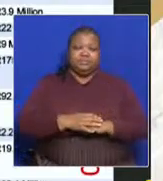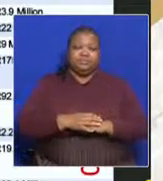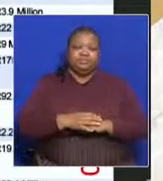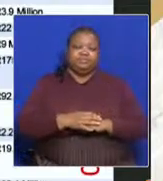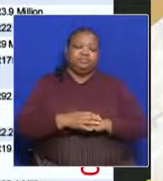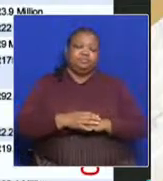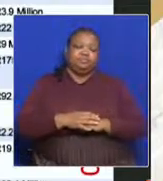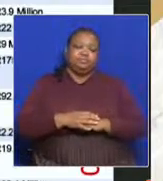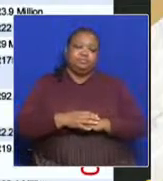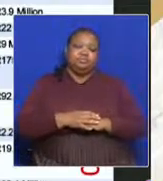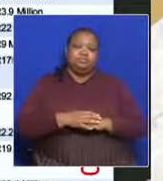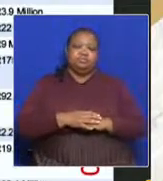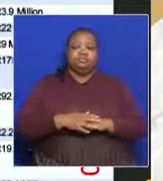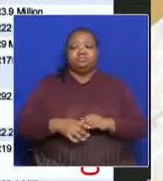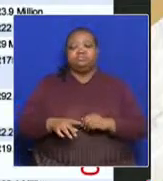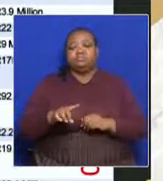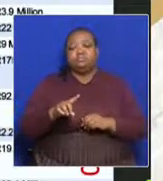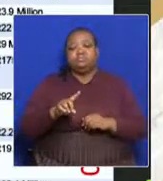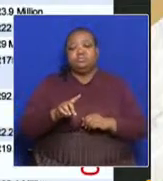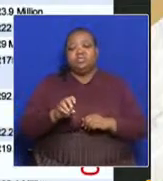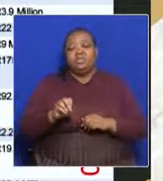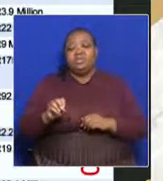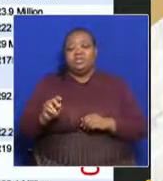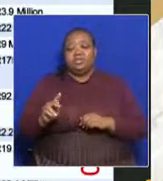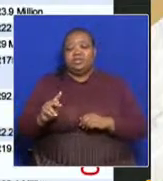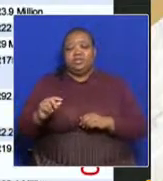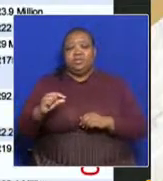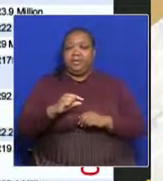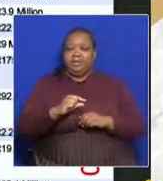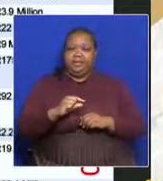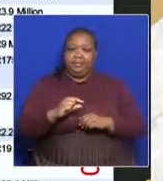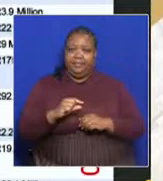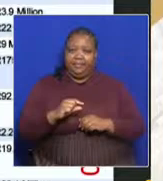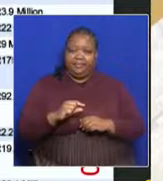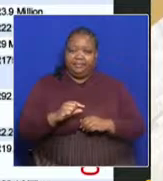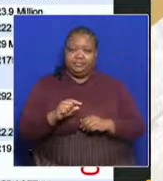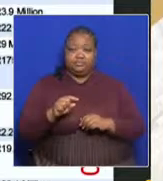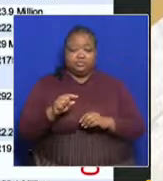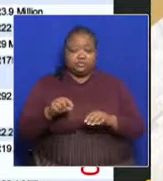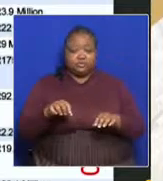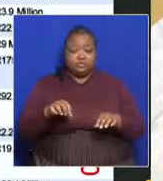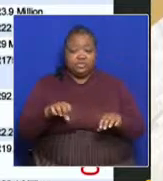100 kilograms by the time you have your seizure at item 6.